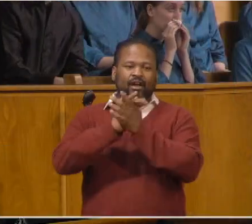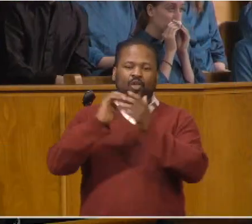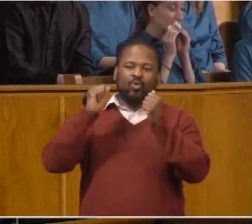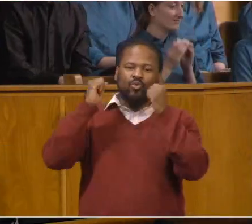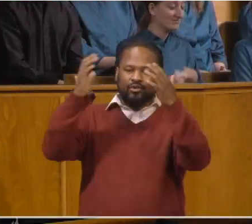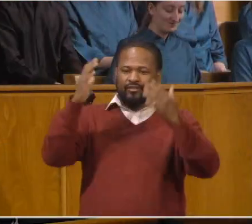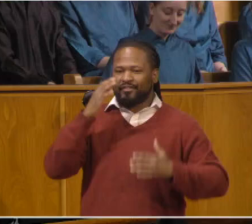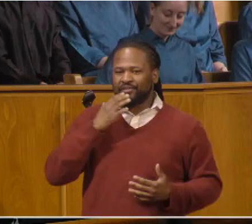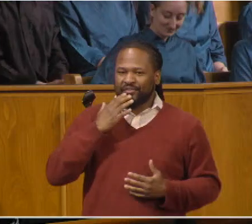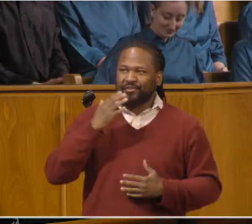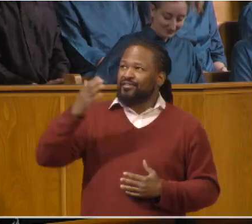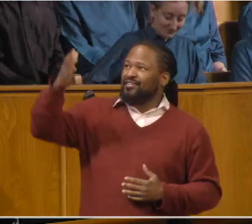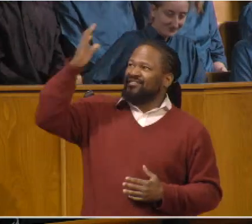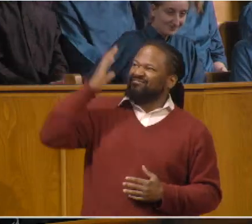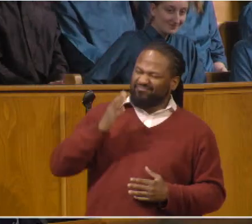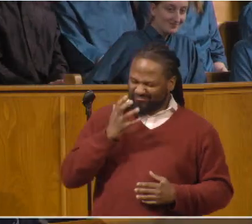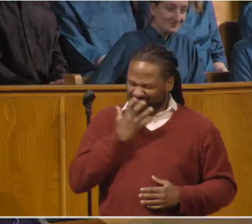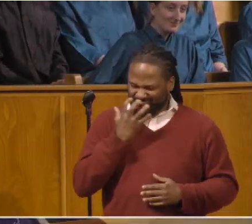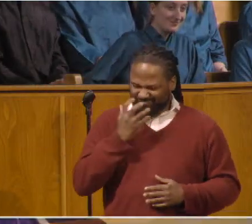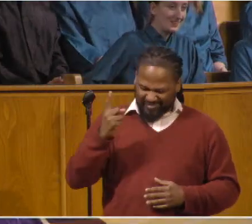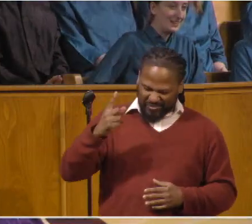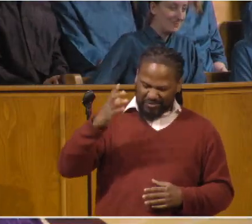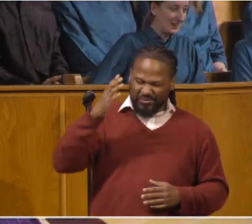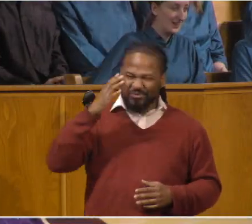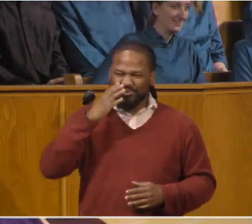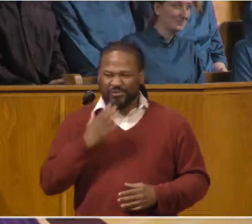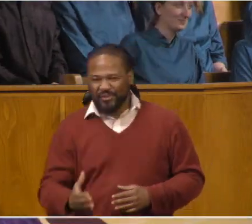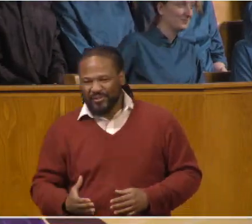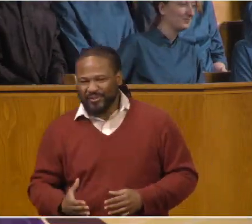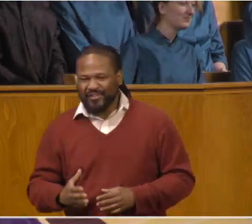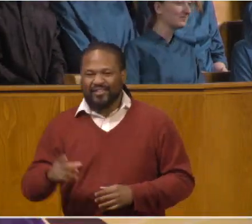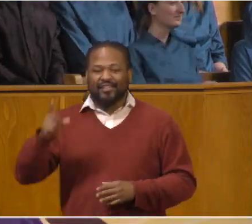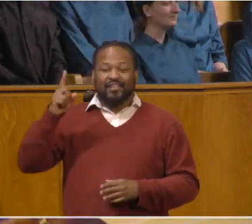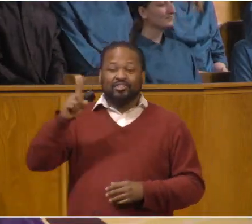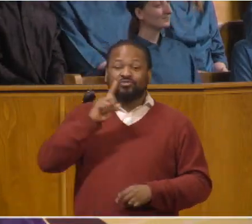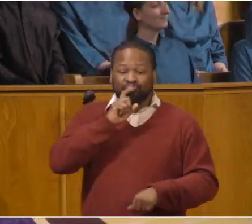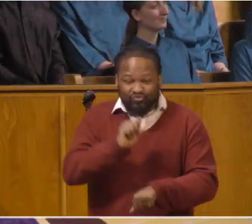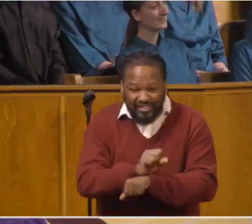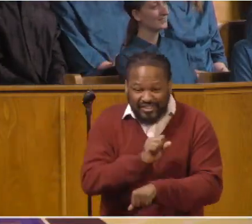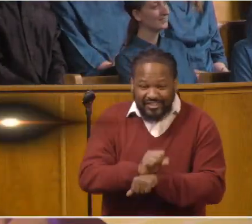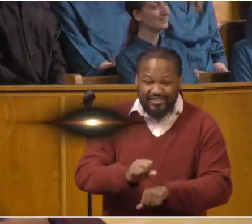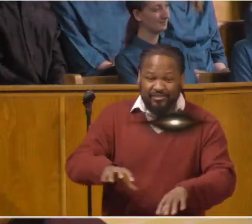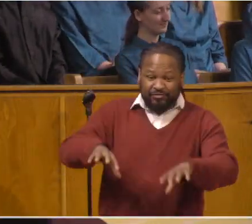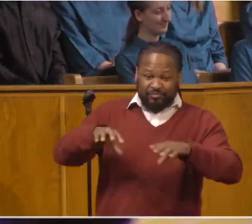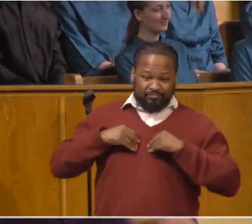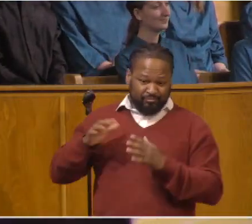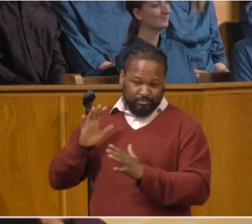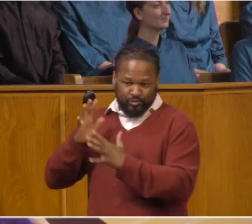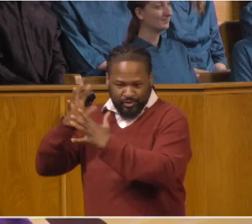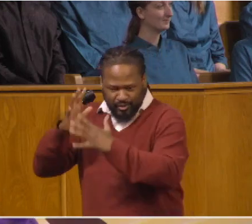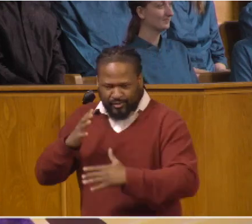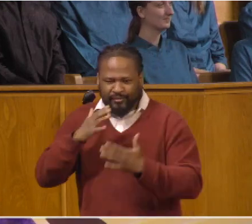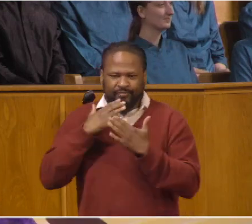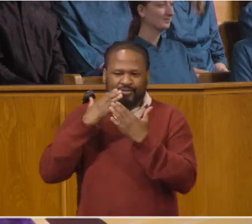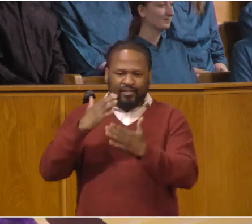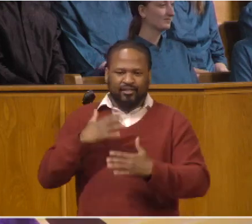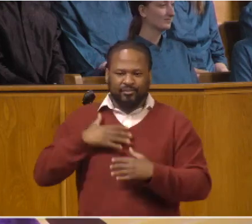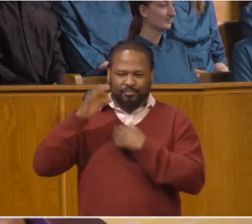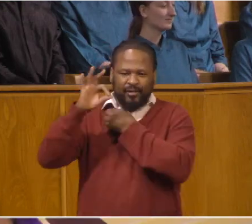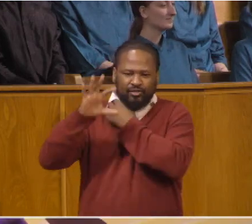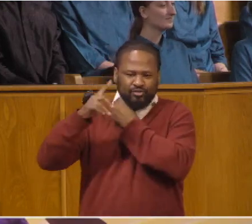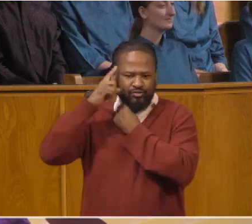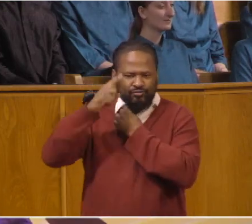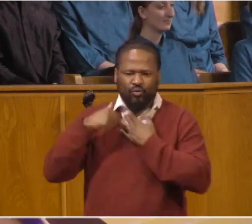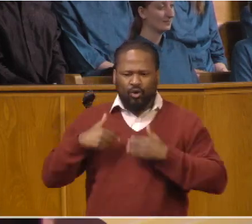Hallelujah. Thank you. The Lord is good, and he is greatly to be praised. I thank my pastor for allowing